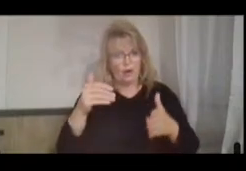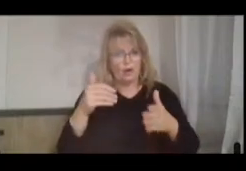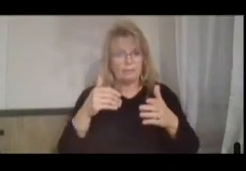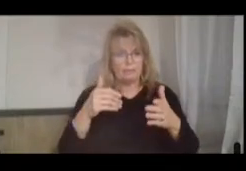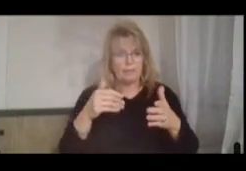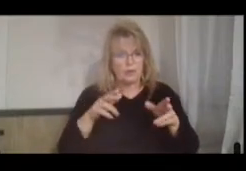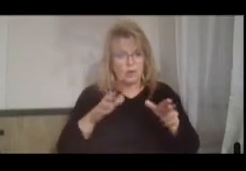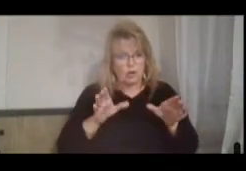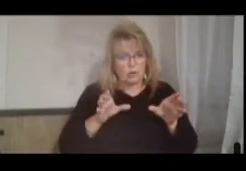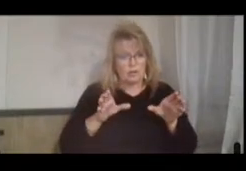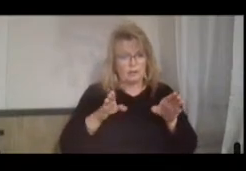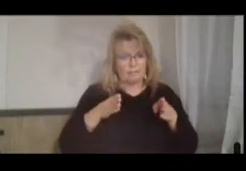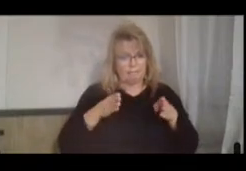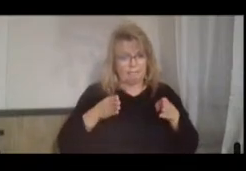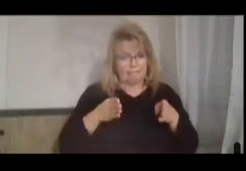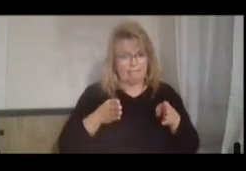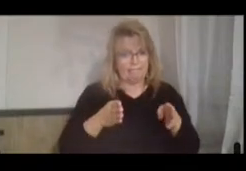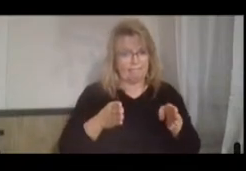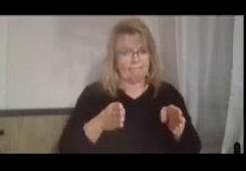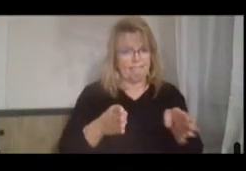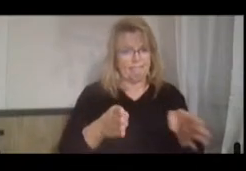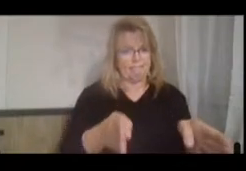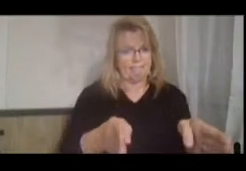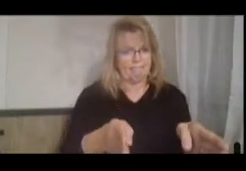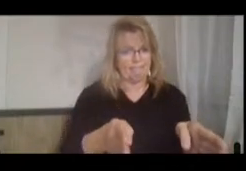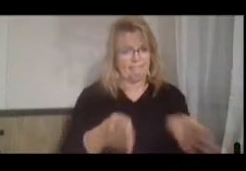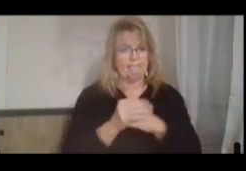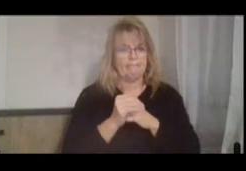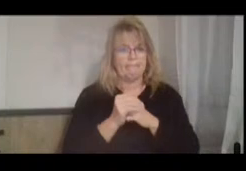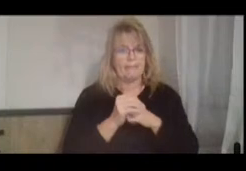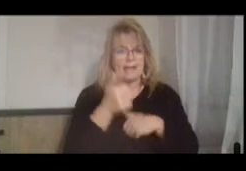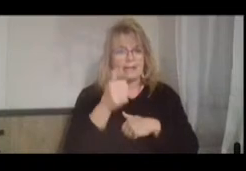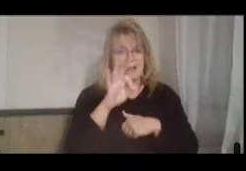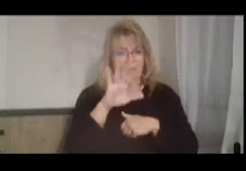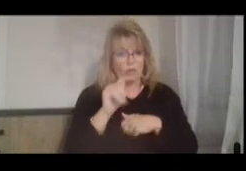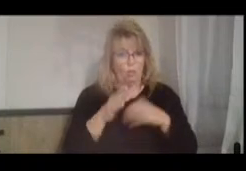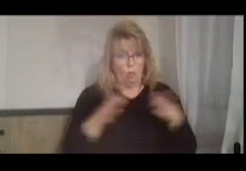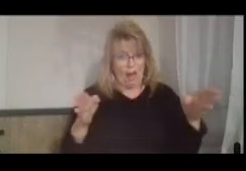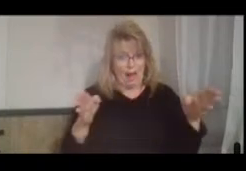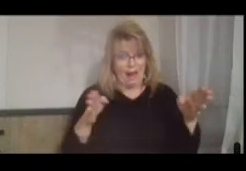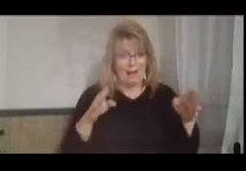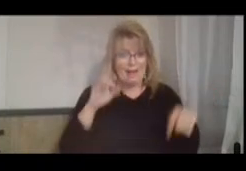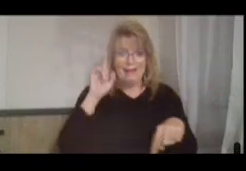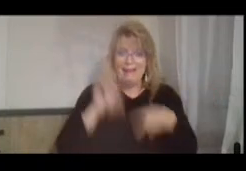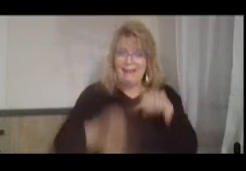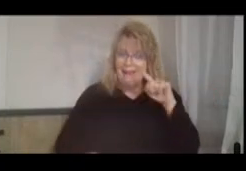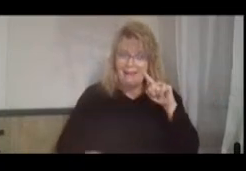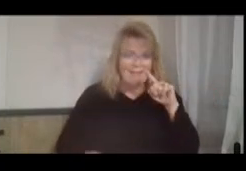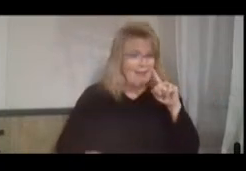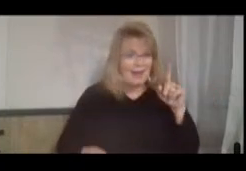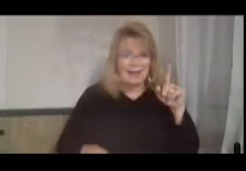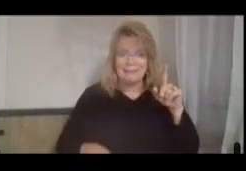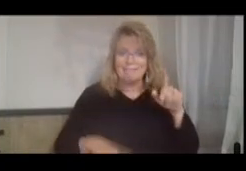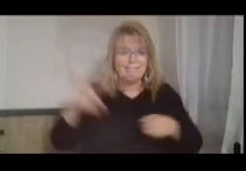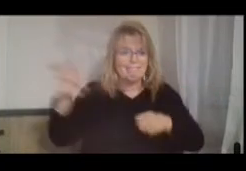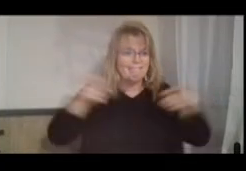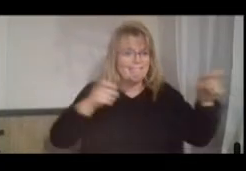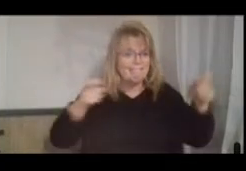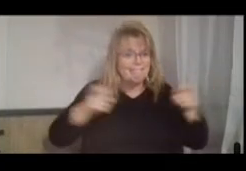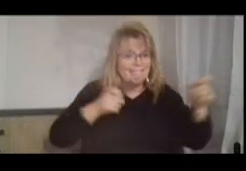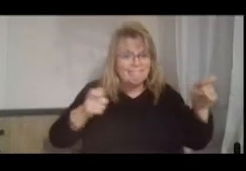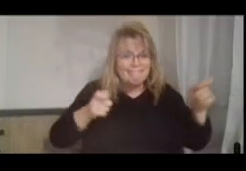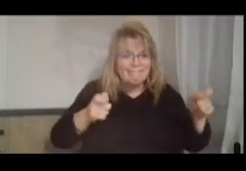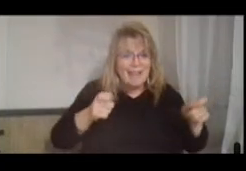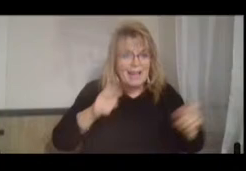the existing alley lines up with their alley. It is 10 foot wide. It cannot accommodate the types of trucks that Ms. Colias was